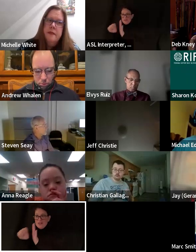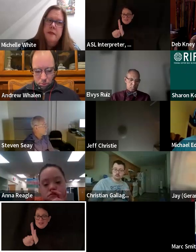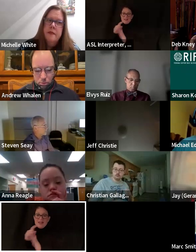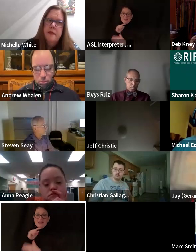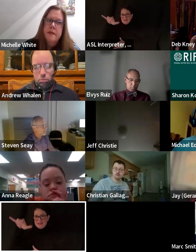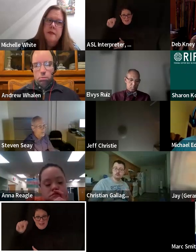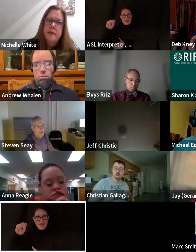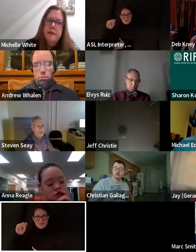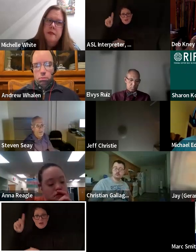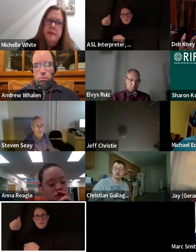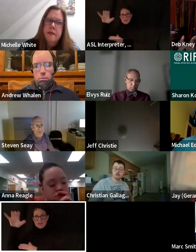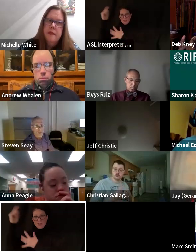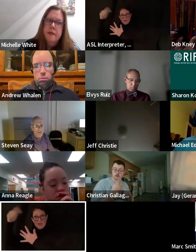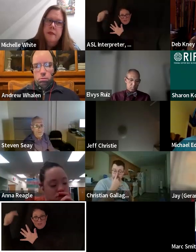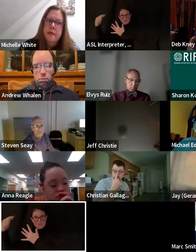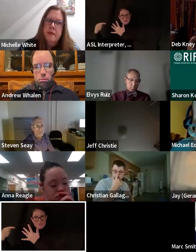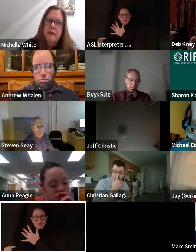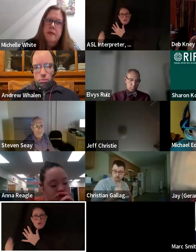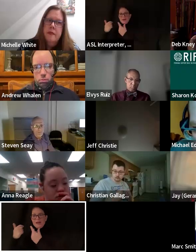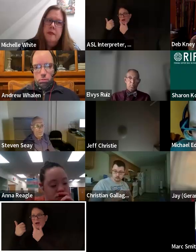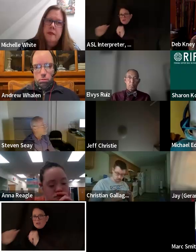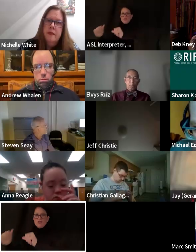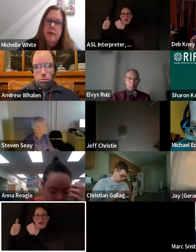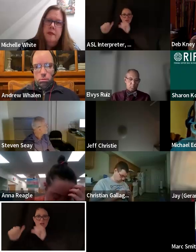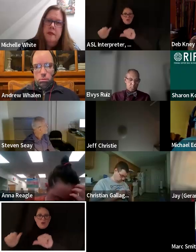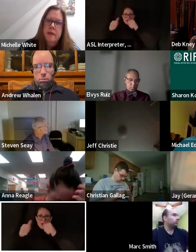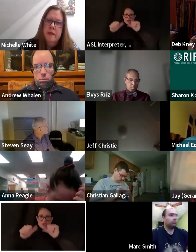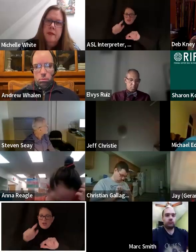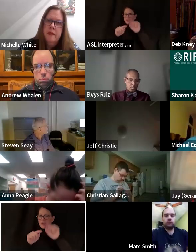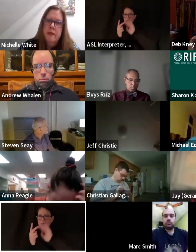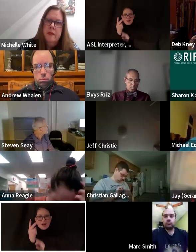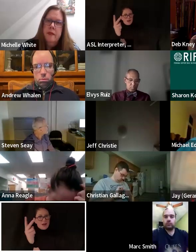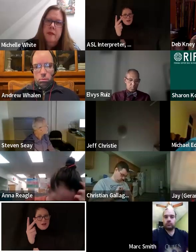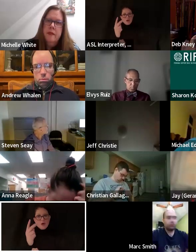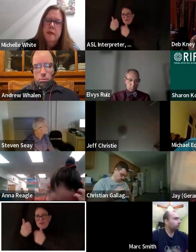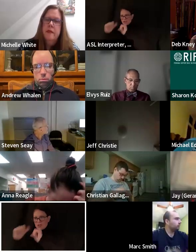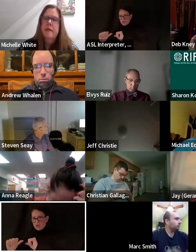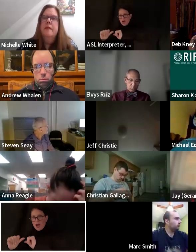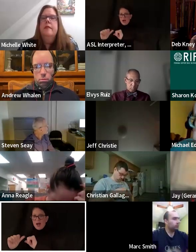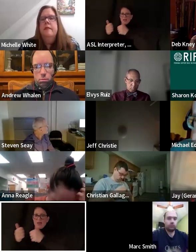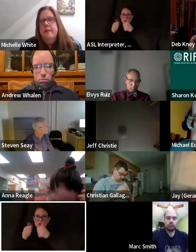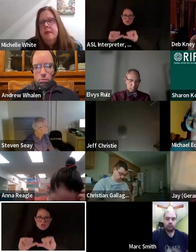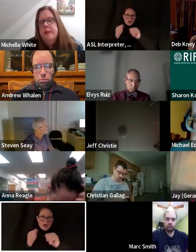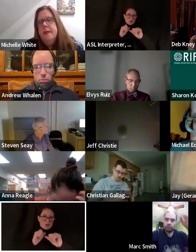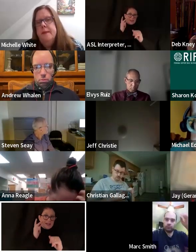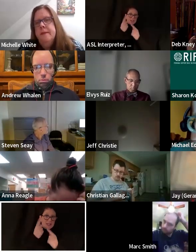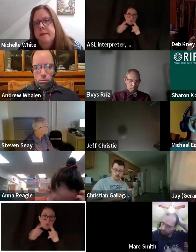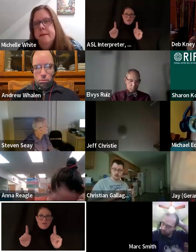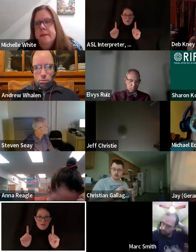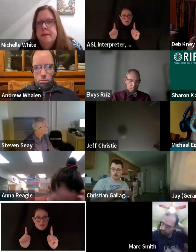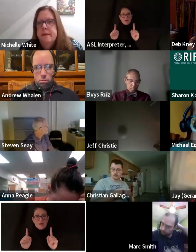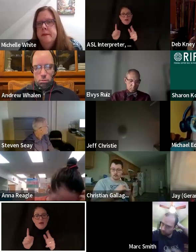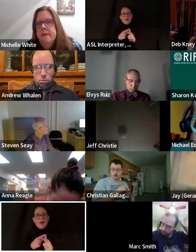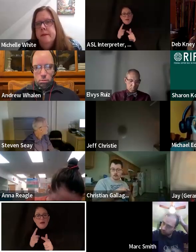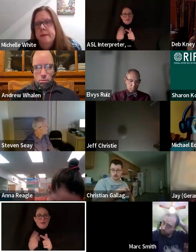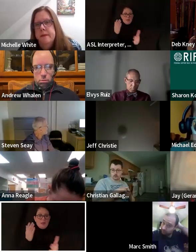let's do that too because right now they're just trying things out because you never know, you have to try things out. So once they do that, what we might say is